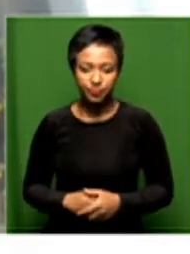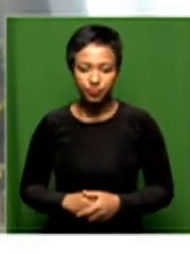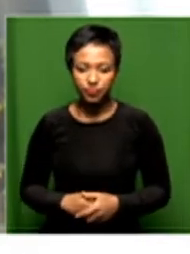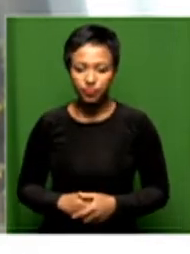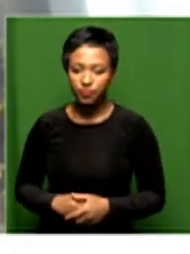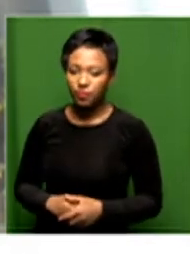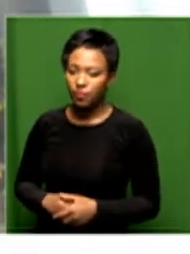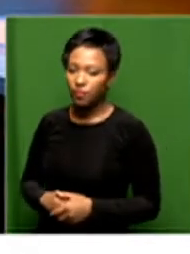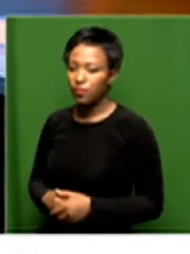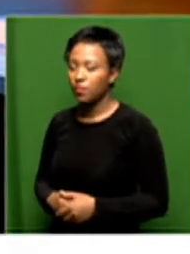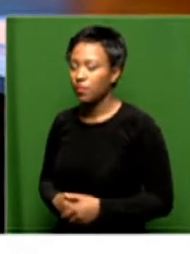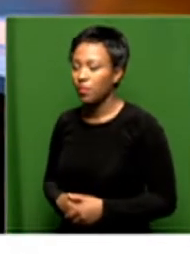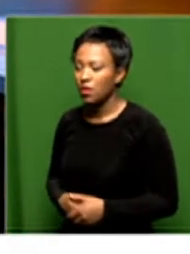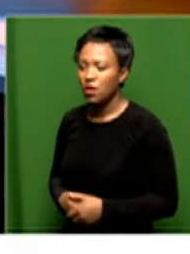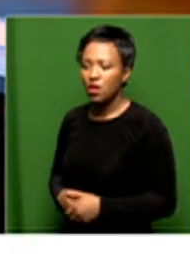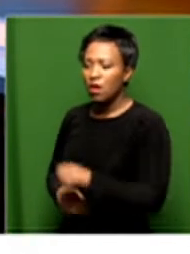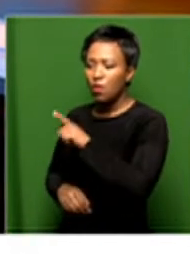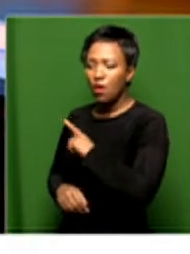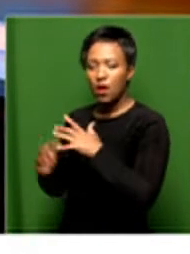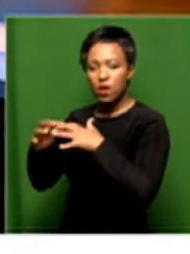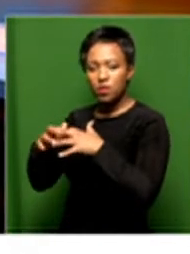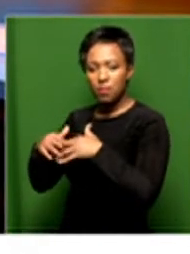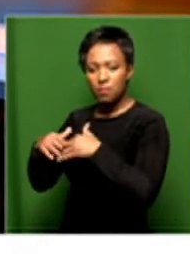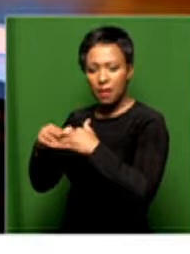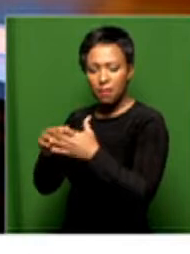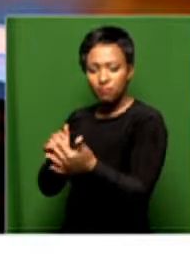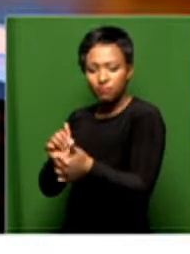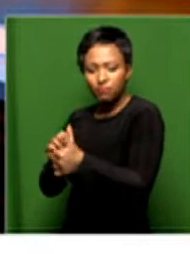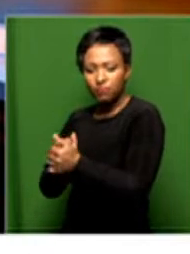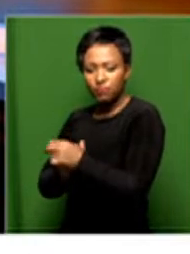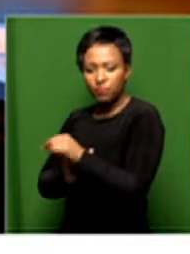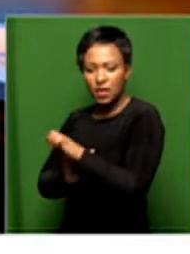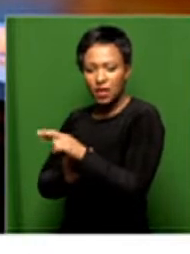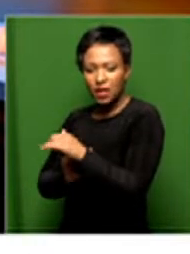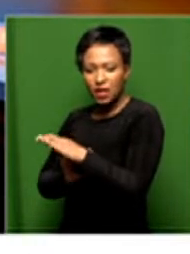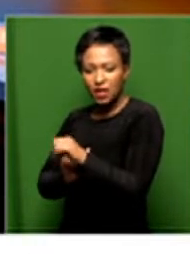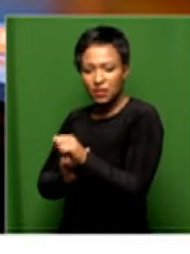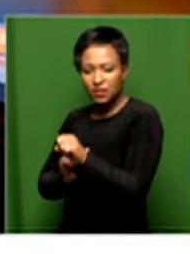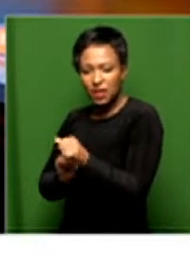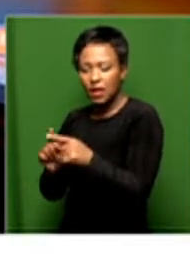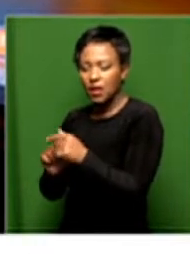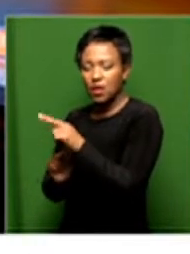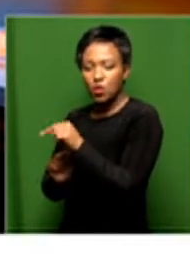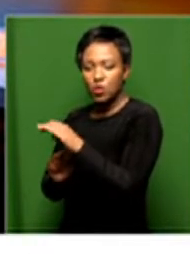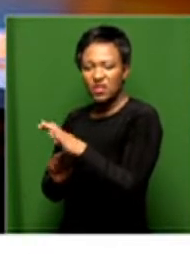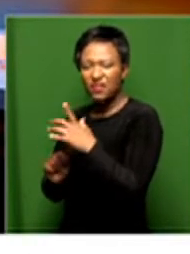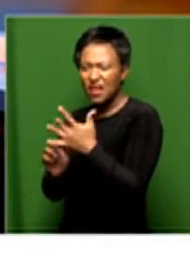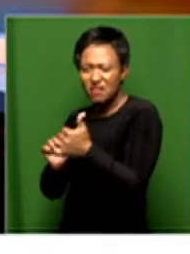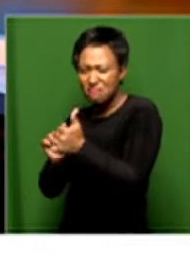what really informed the formation of this collaboration between Ericsson and UNICEF? How did this collaboration come about?